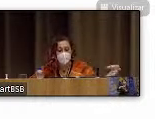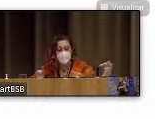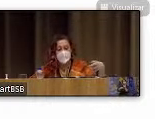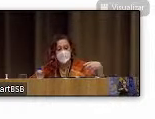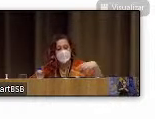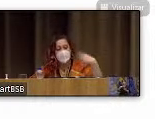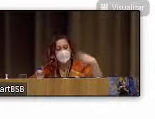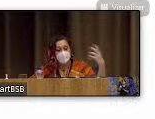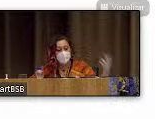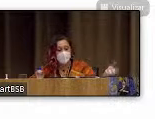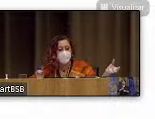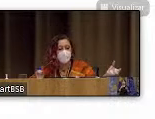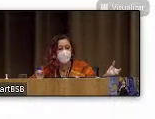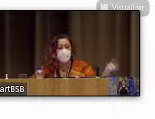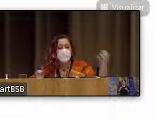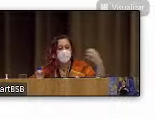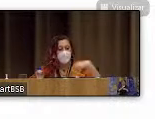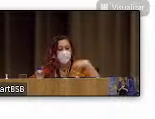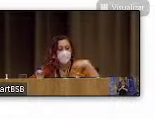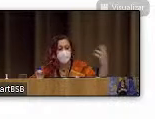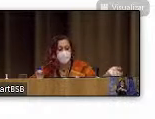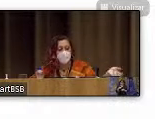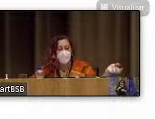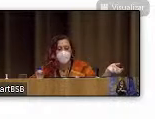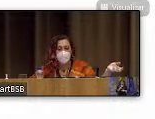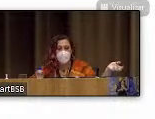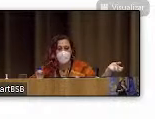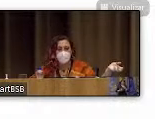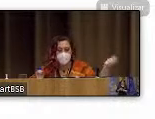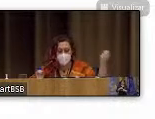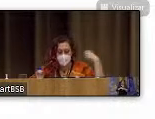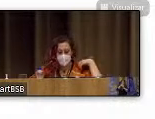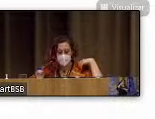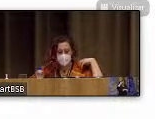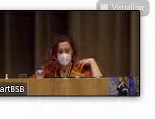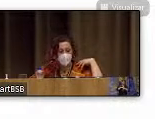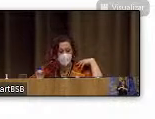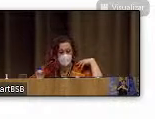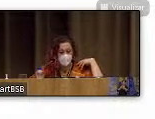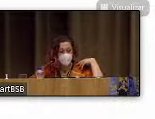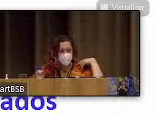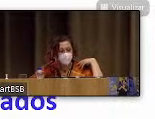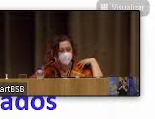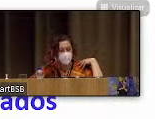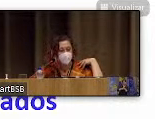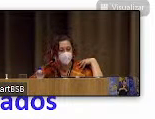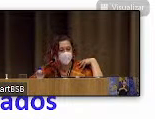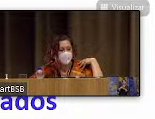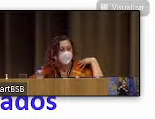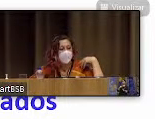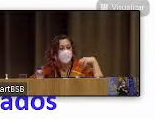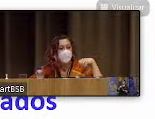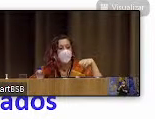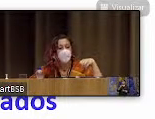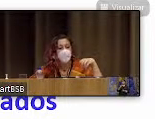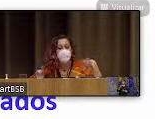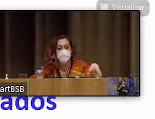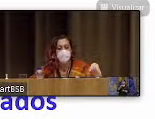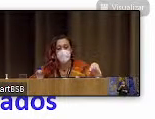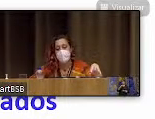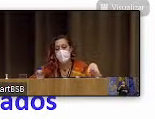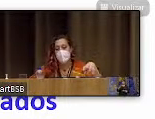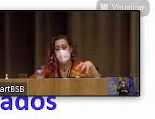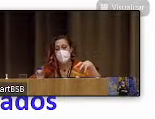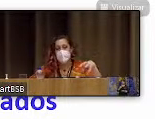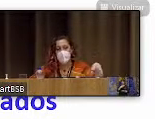This bulletin shows what happened during the pandemic with pregnant women.